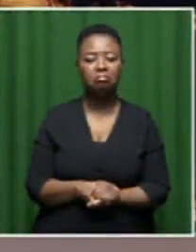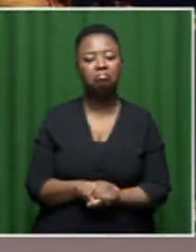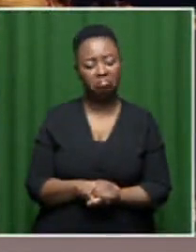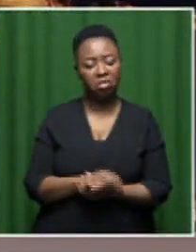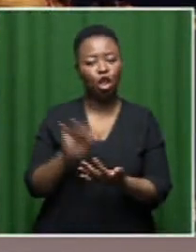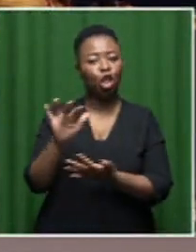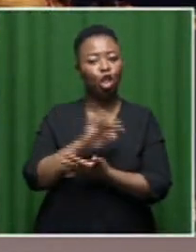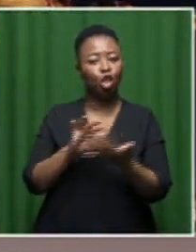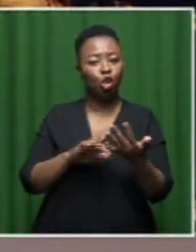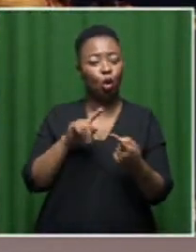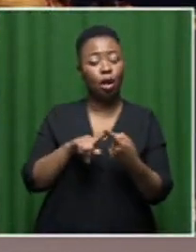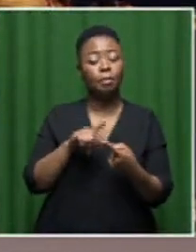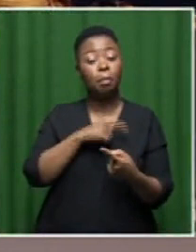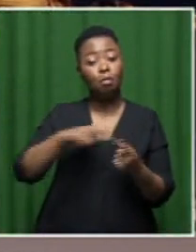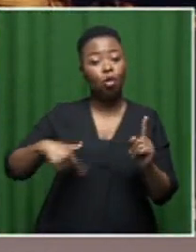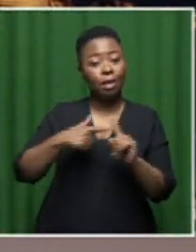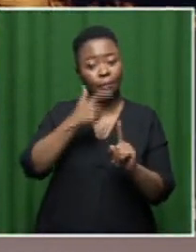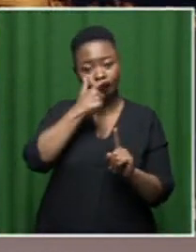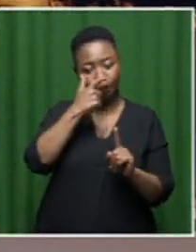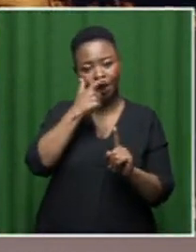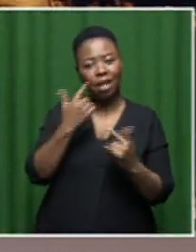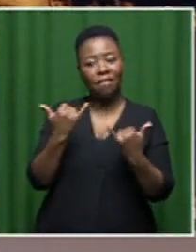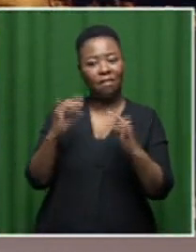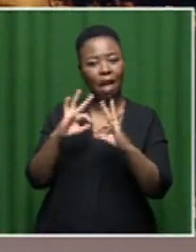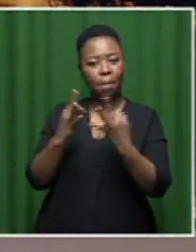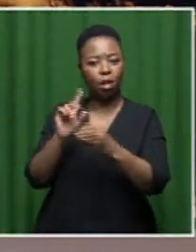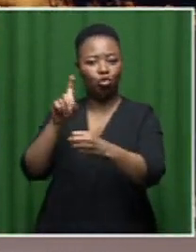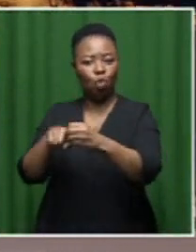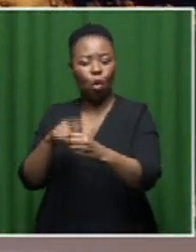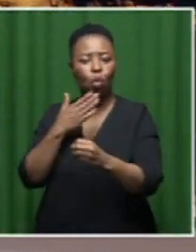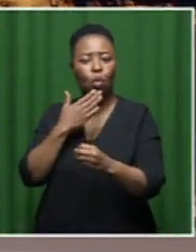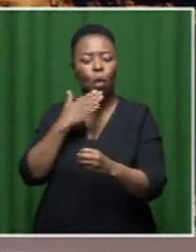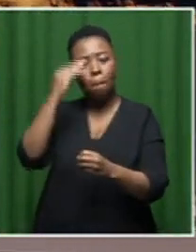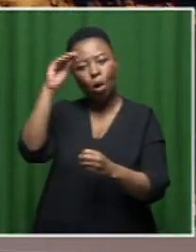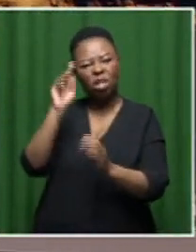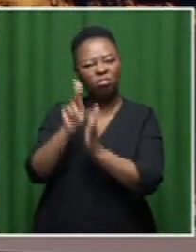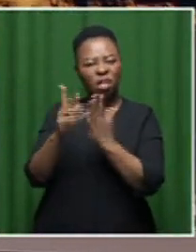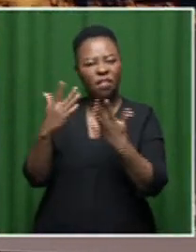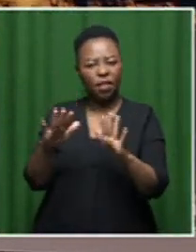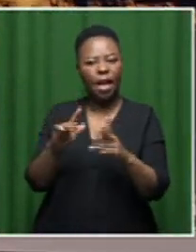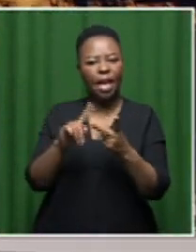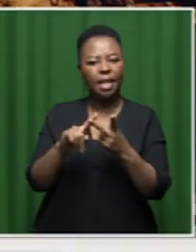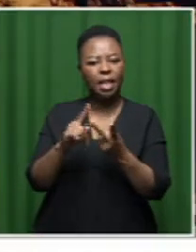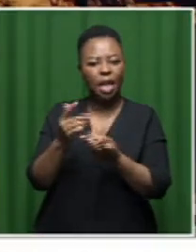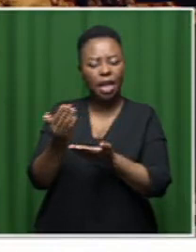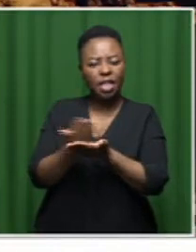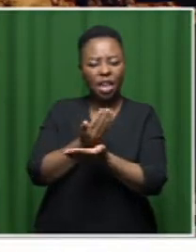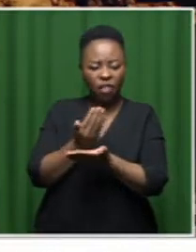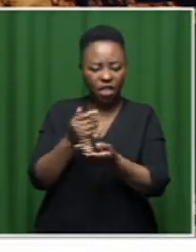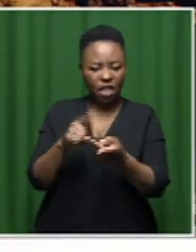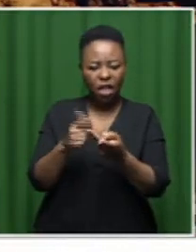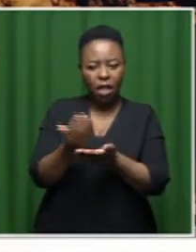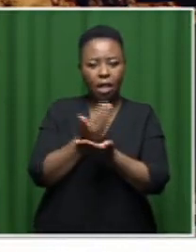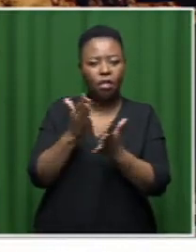Now, this story leads. President Cyril Ramaphosa will today join families of slain police officers and reservists. This will take place at the annual South African